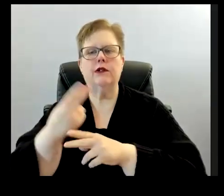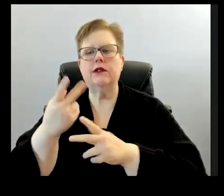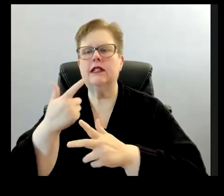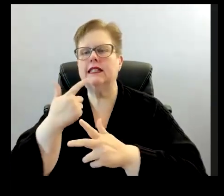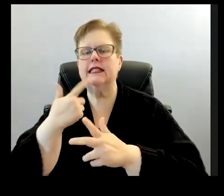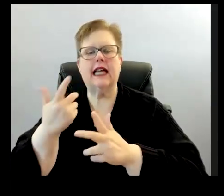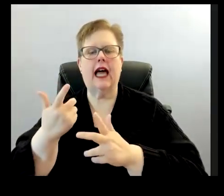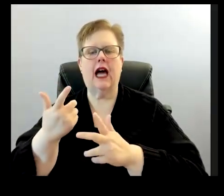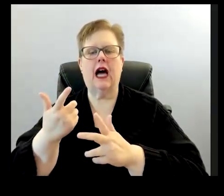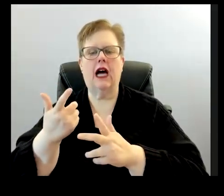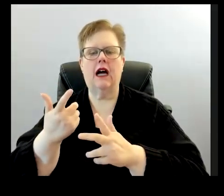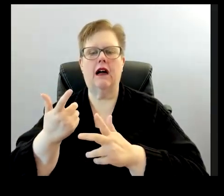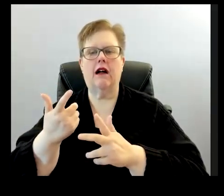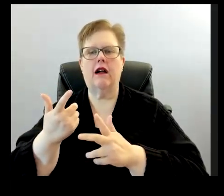say